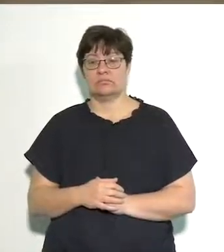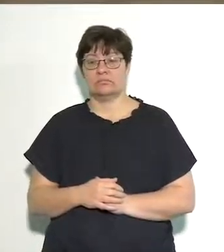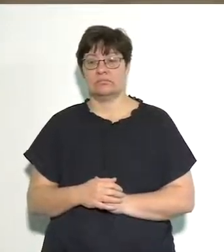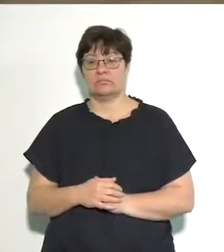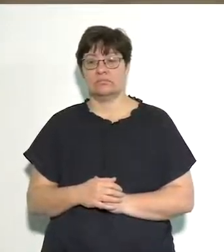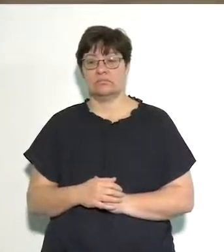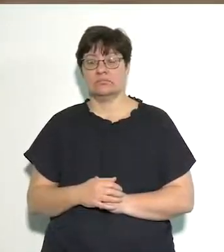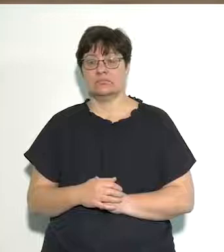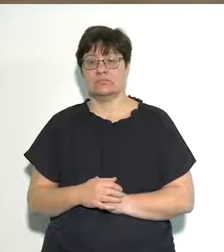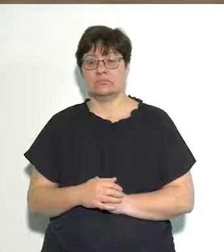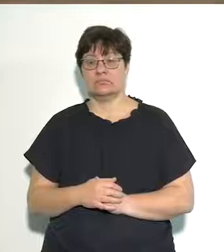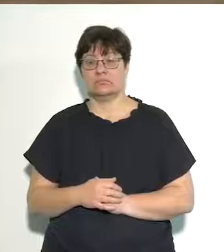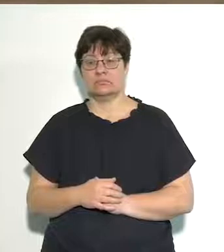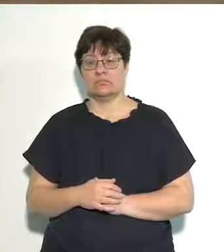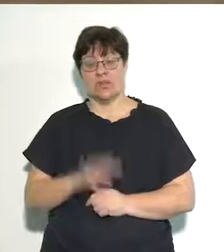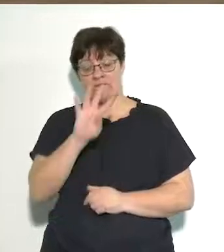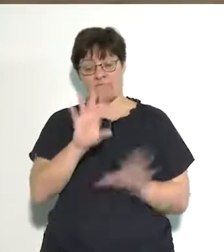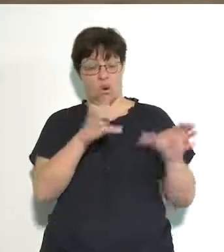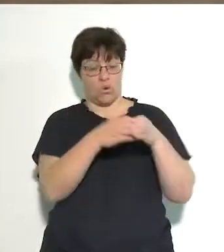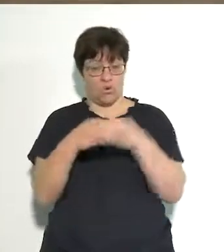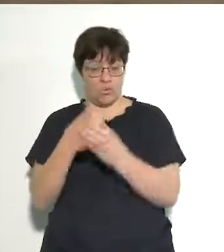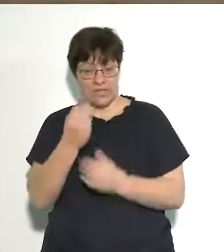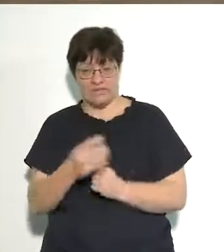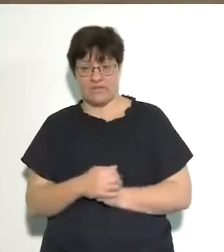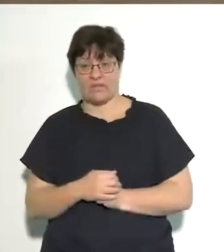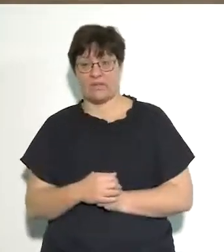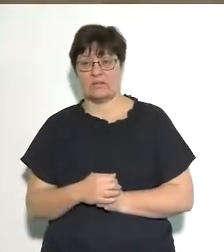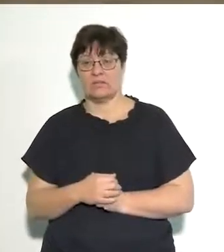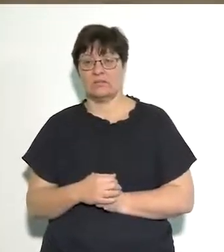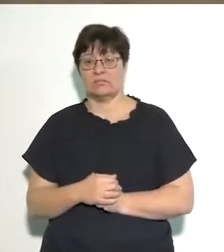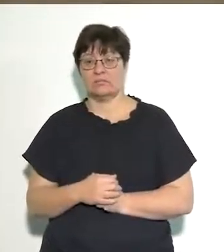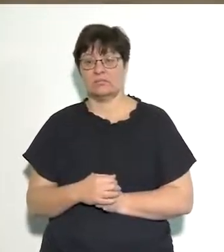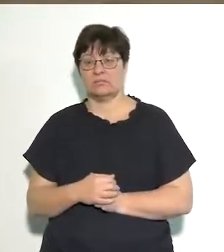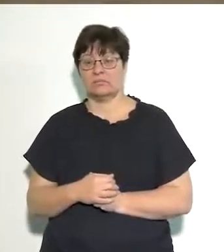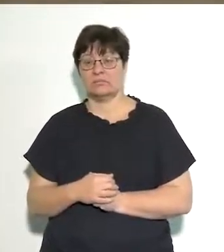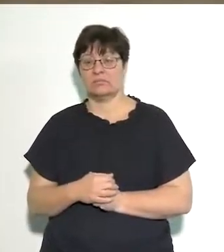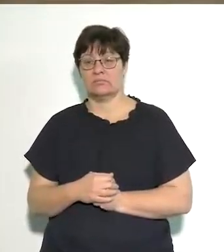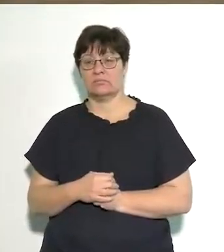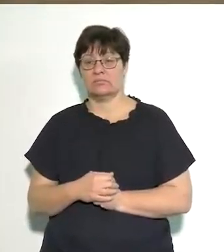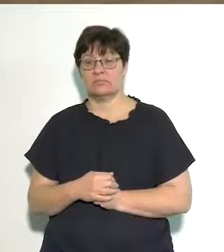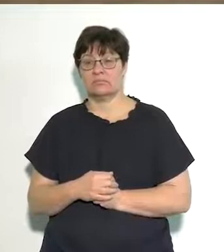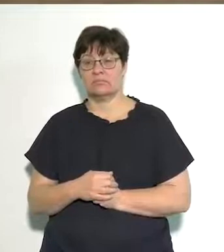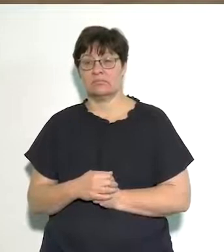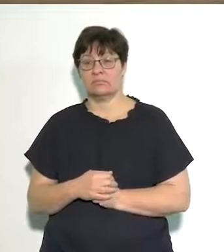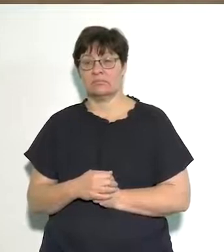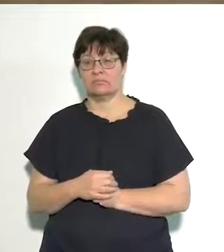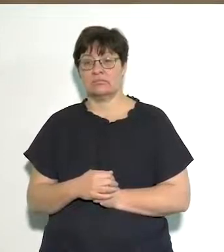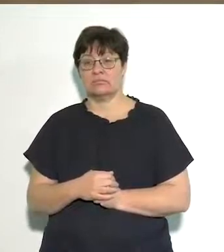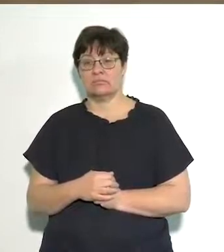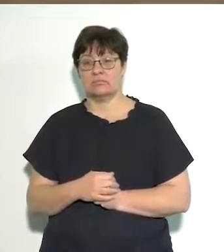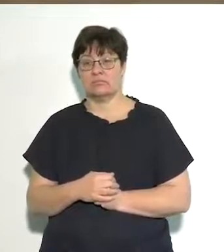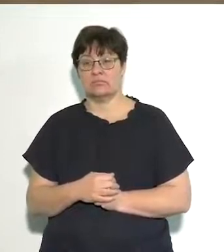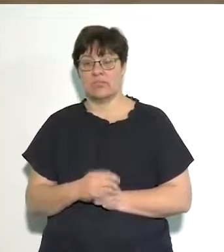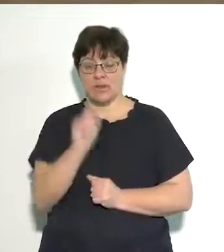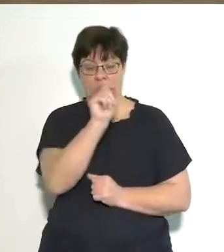That's being the first 4 groups. There you have it. And in the beginning, you can add your 4 groups of 4, and